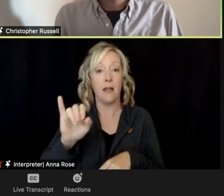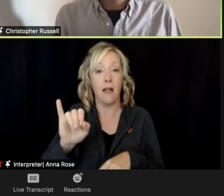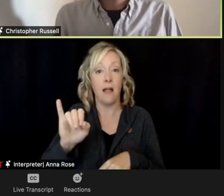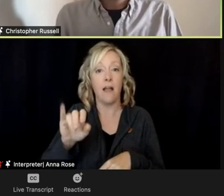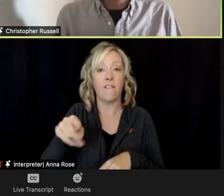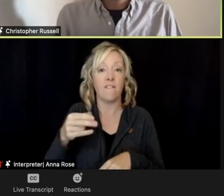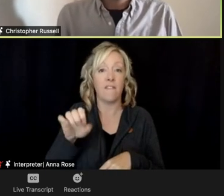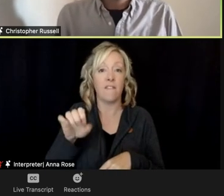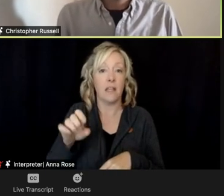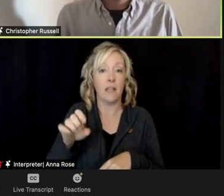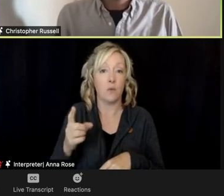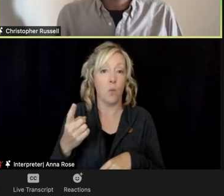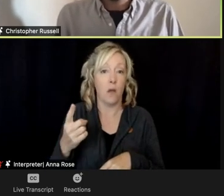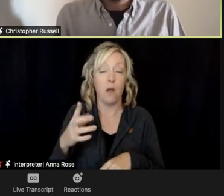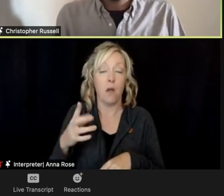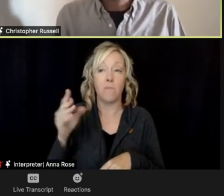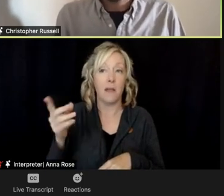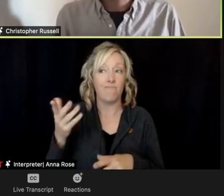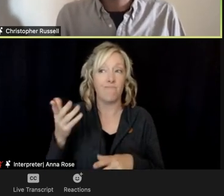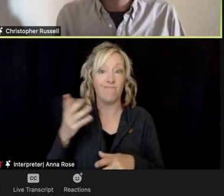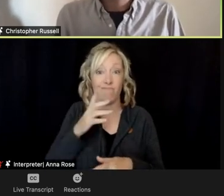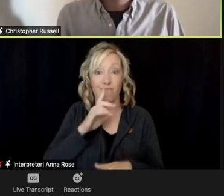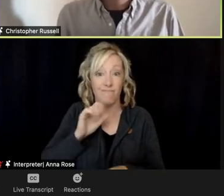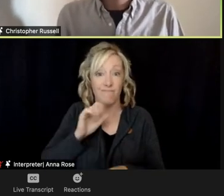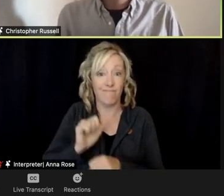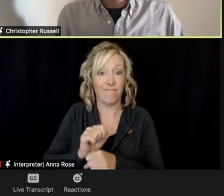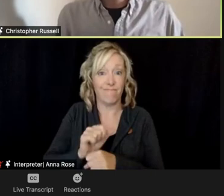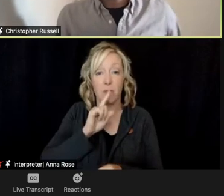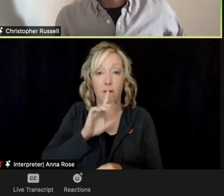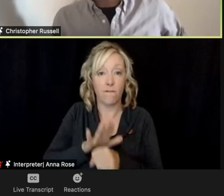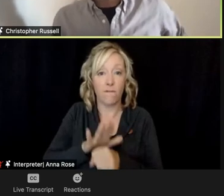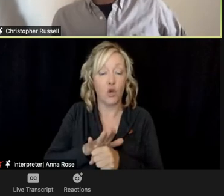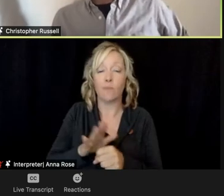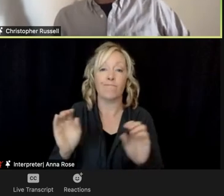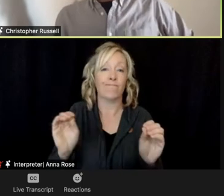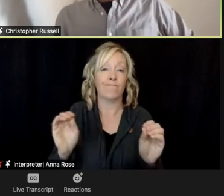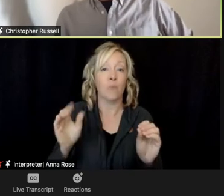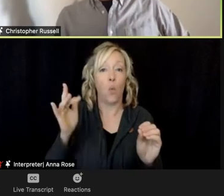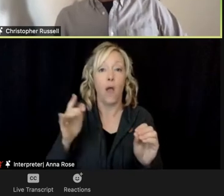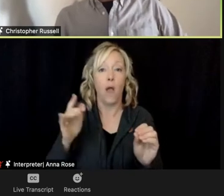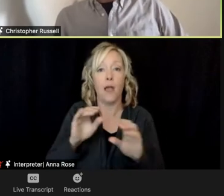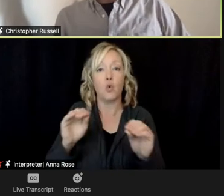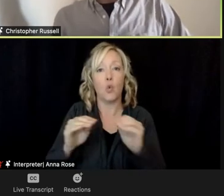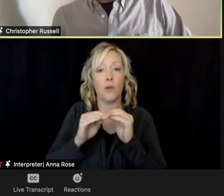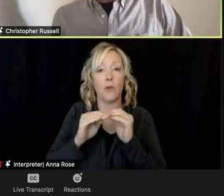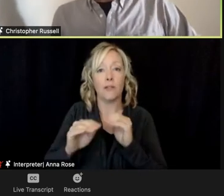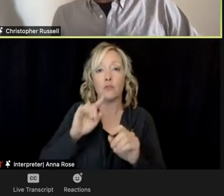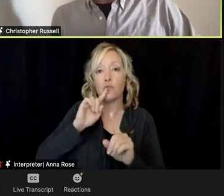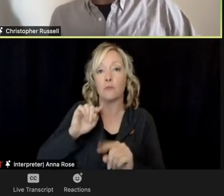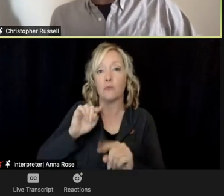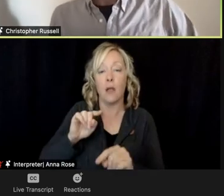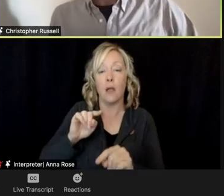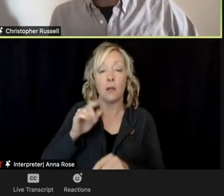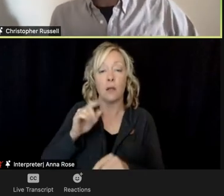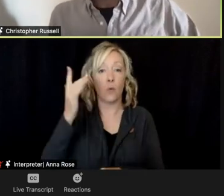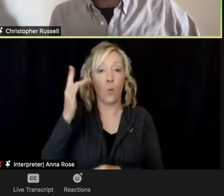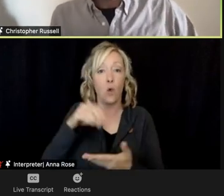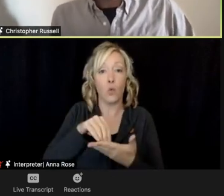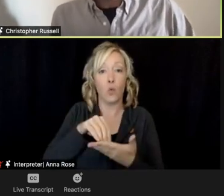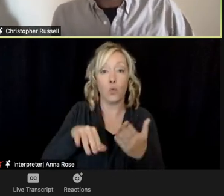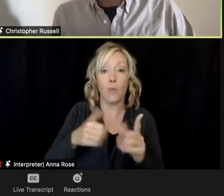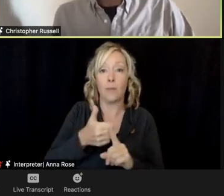know because they couldn't get any kind of consistent response from the student. And that is because he didn't have